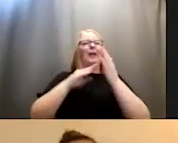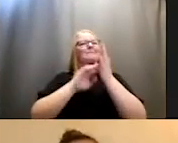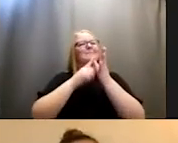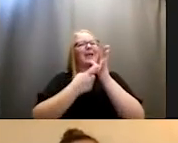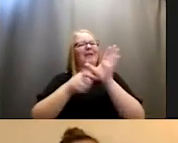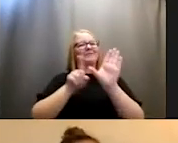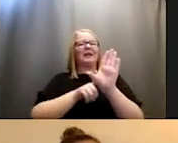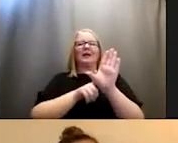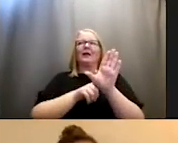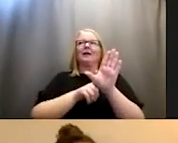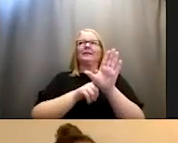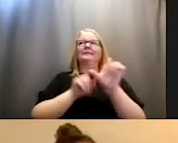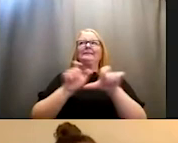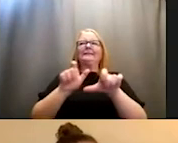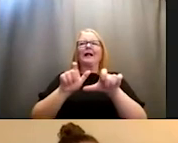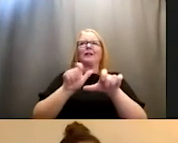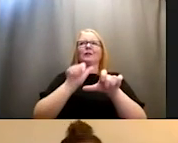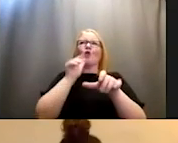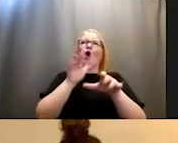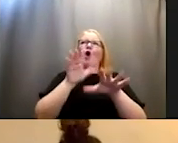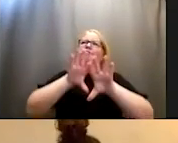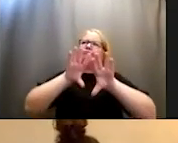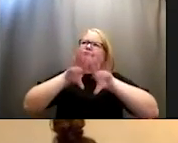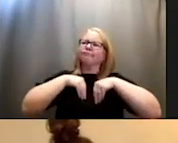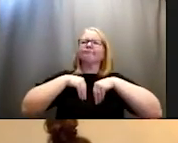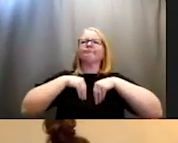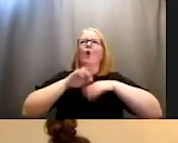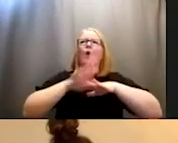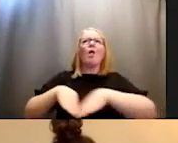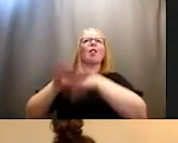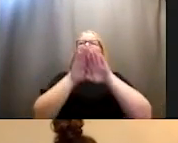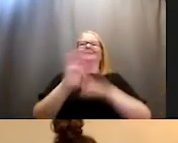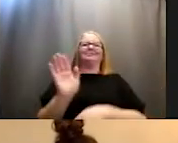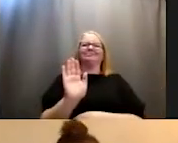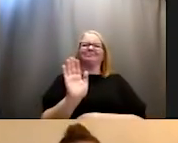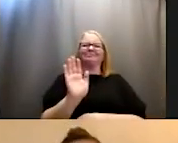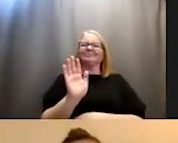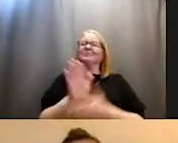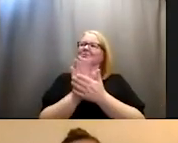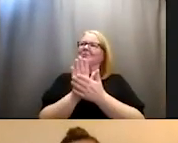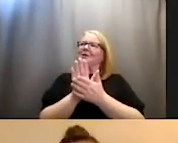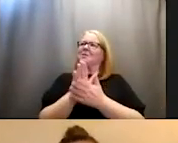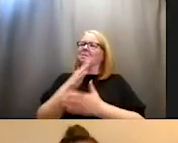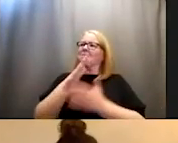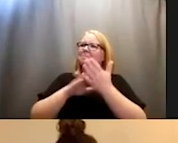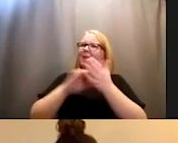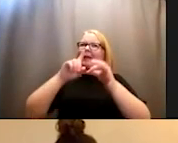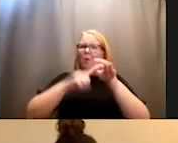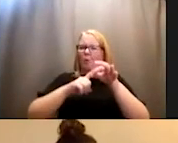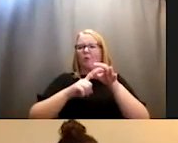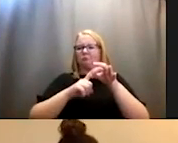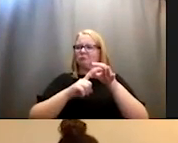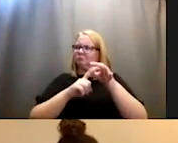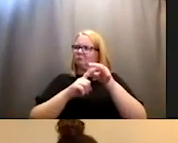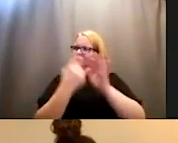quite controversial. This isn't something that's accepted within mainstream culture, but because Mary is such a huge face of the